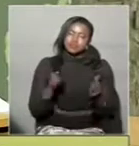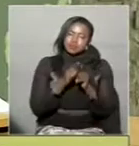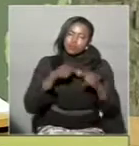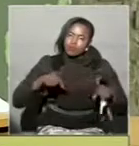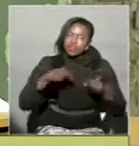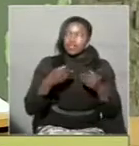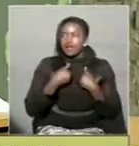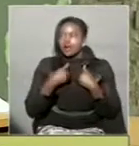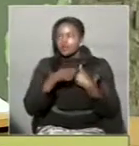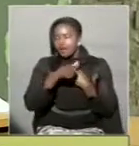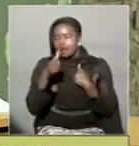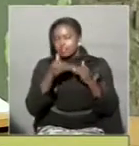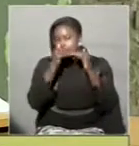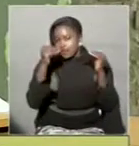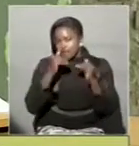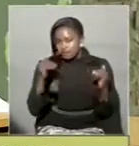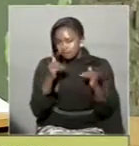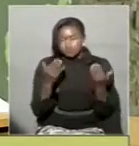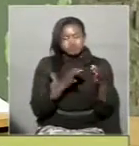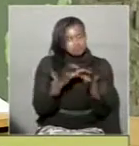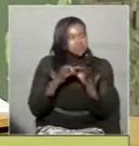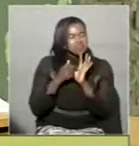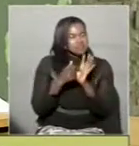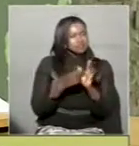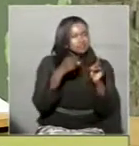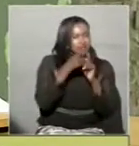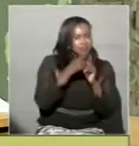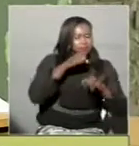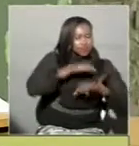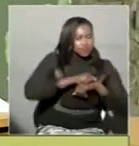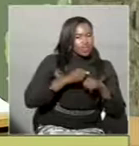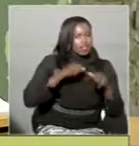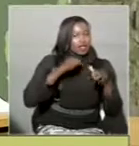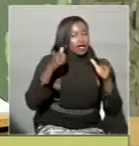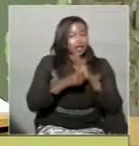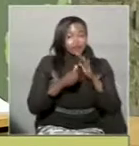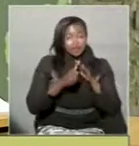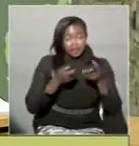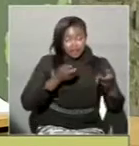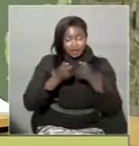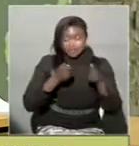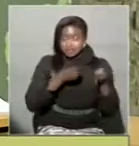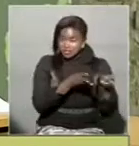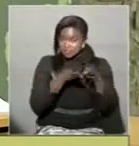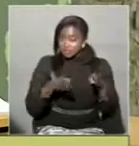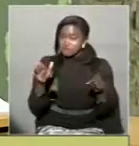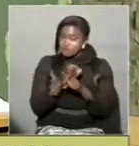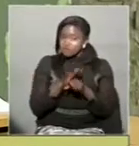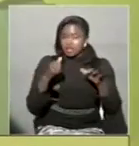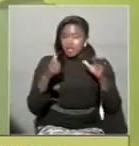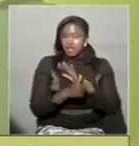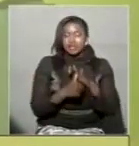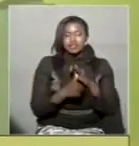of stakeholding. For example, our primary schools under our governance system are fully under the